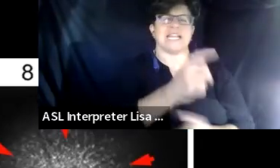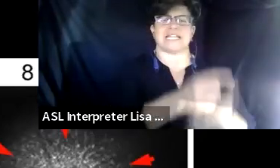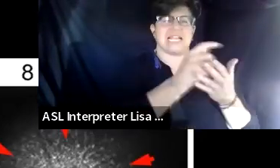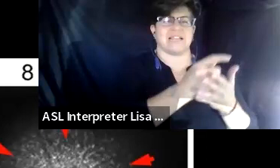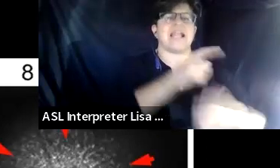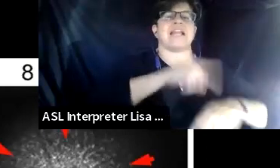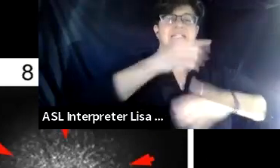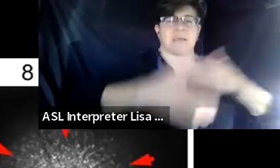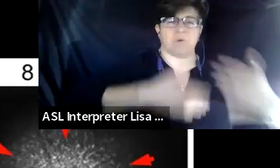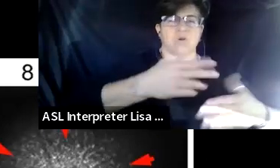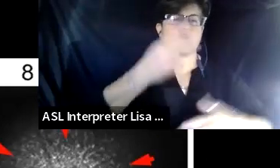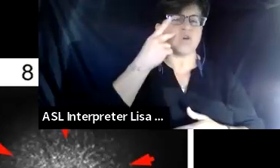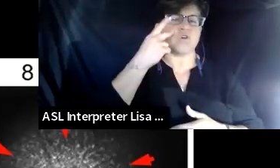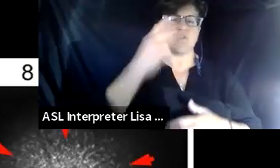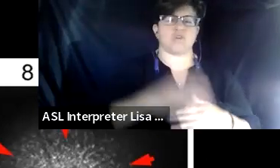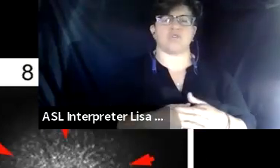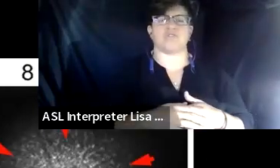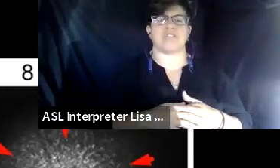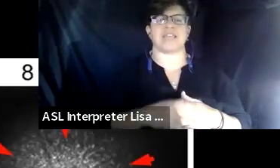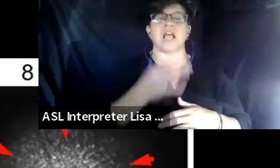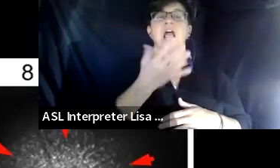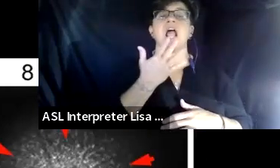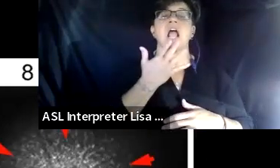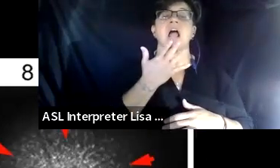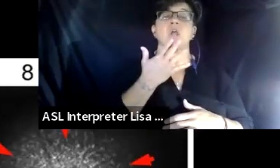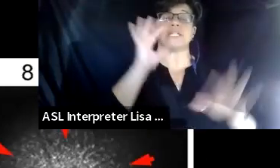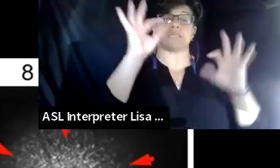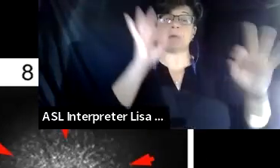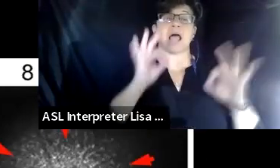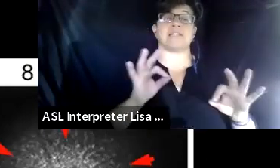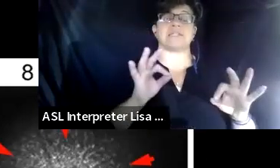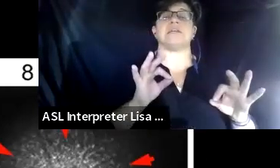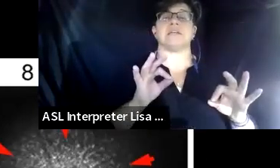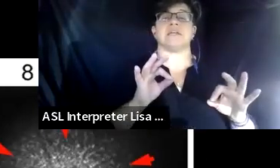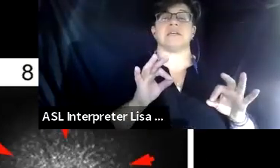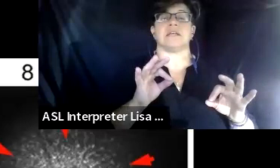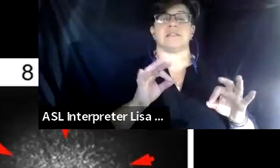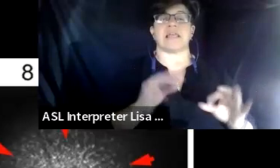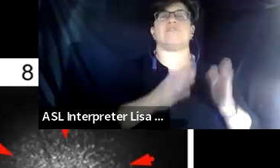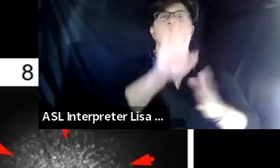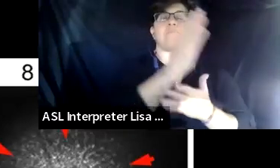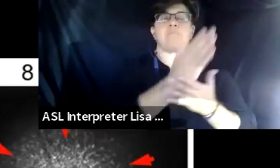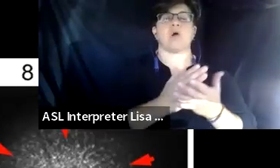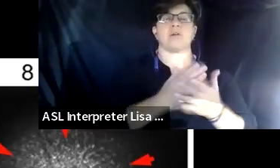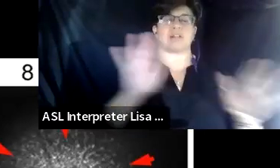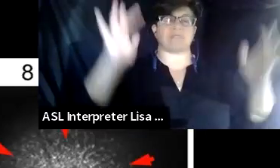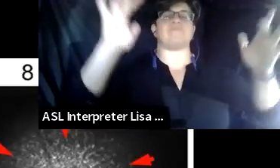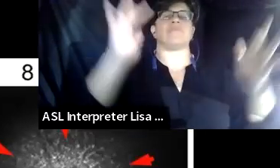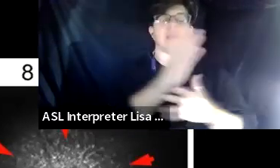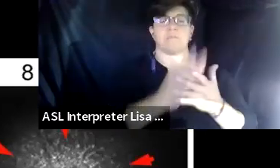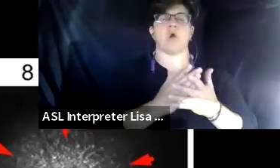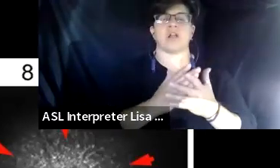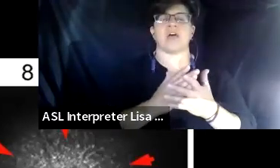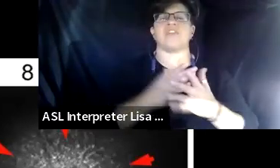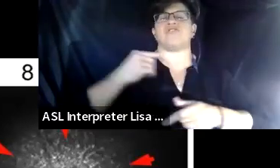we see these hypo and hyperfluorescent spots appear that are part of the degenerative process. When we do a single nasal